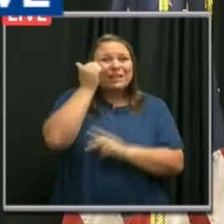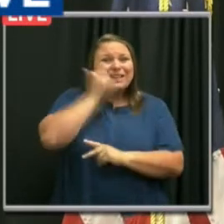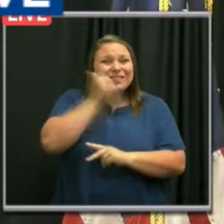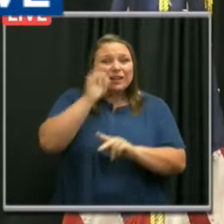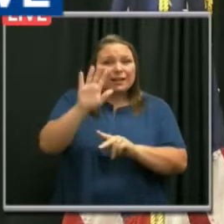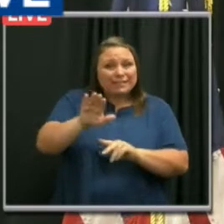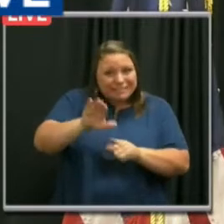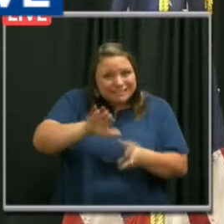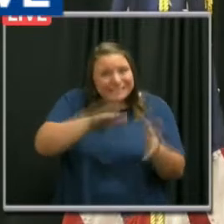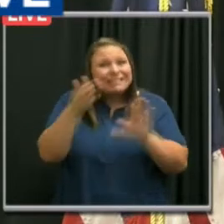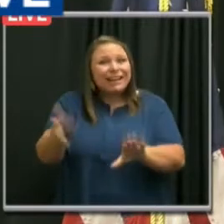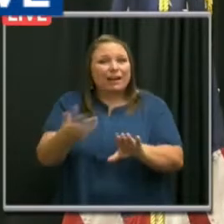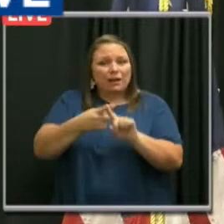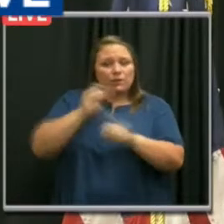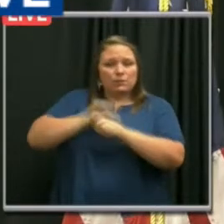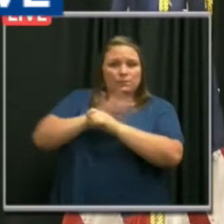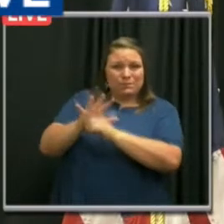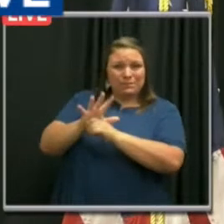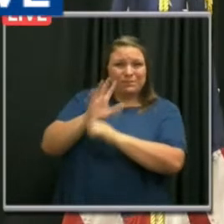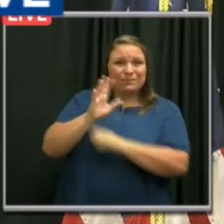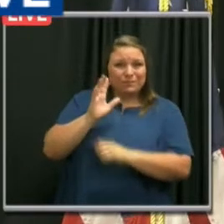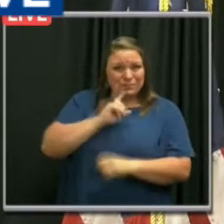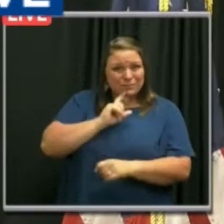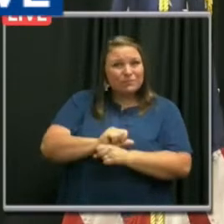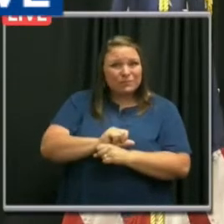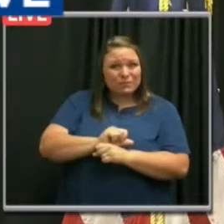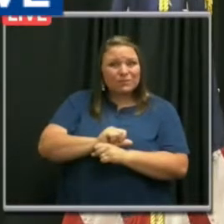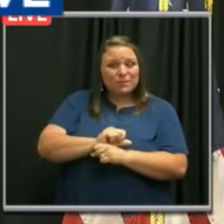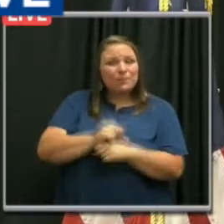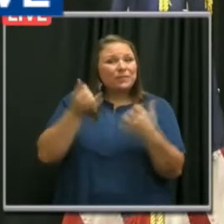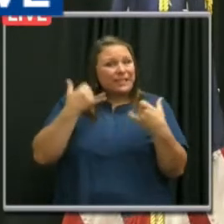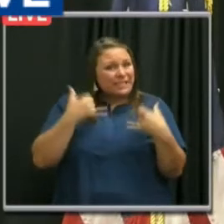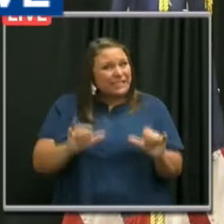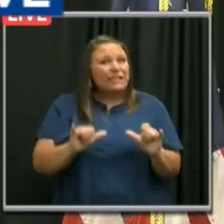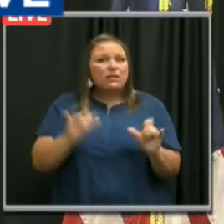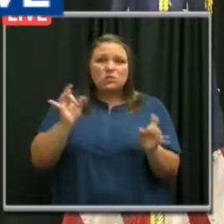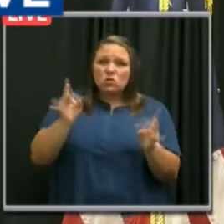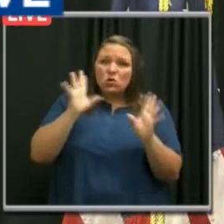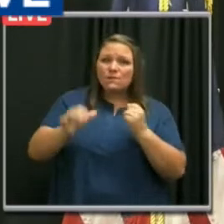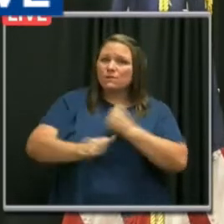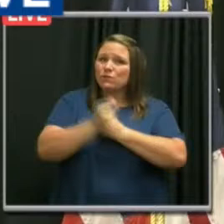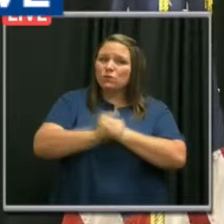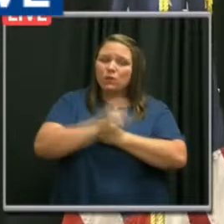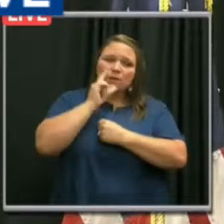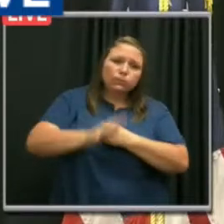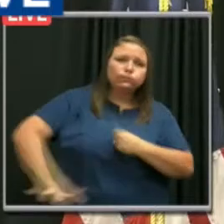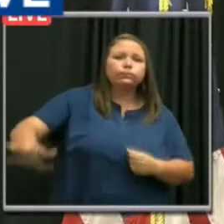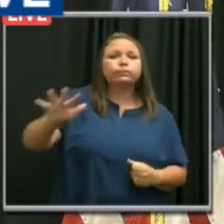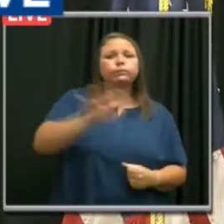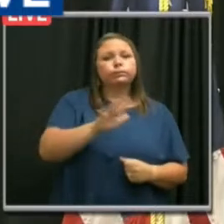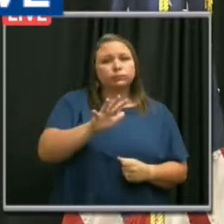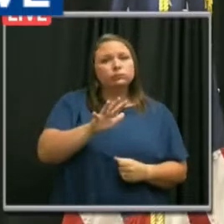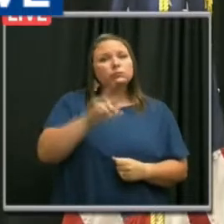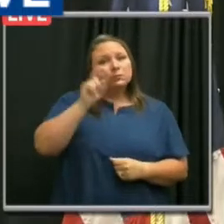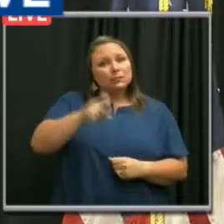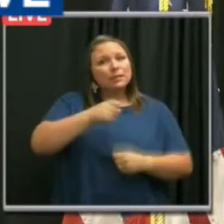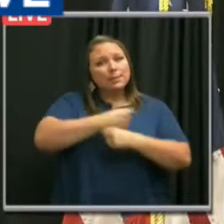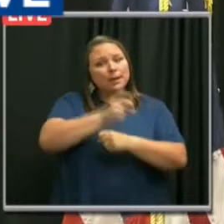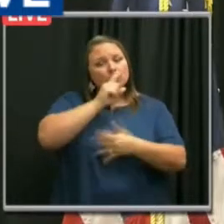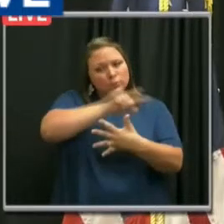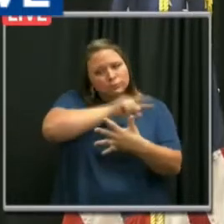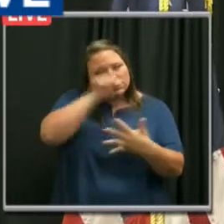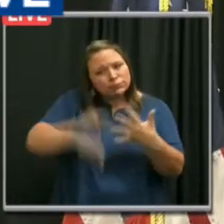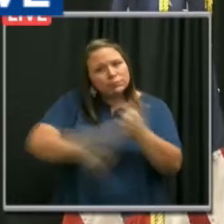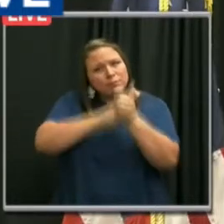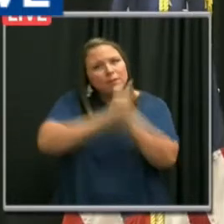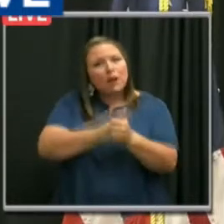dying still from COVID-19. It's still a great threat to all of us, and we need to do all the things we need to do